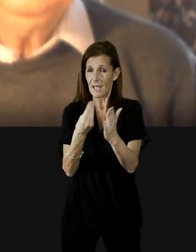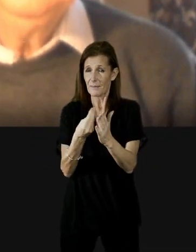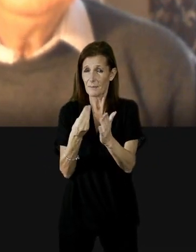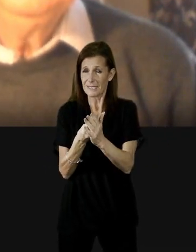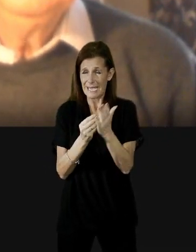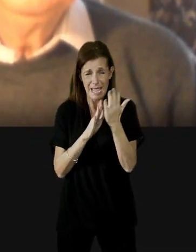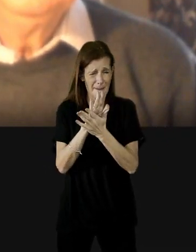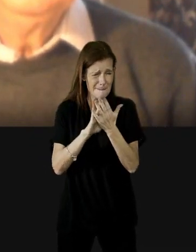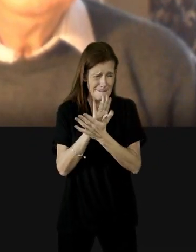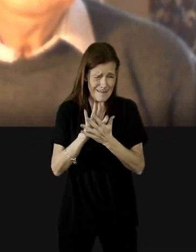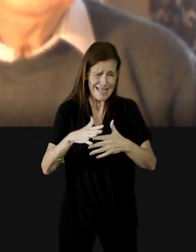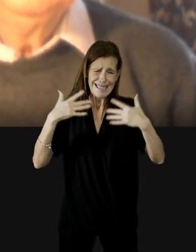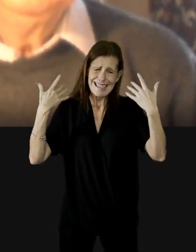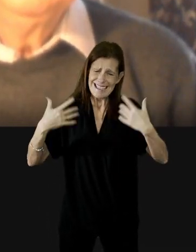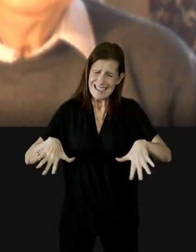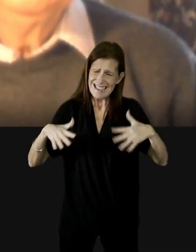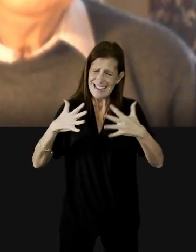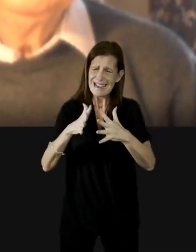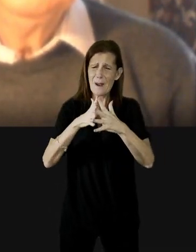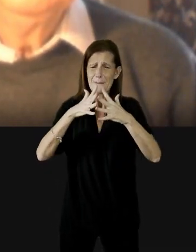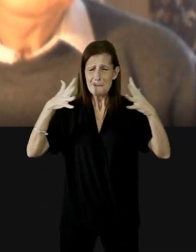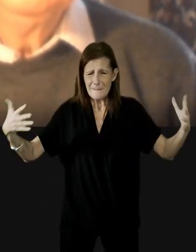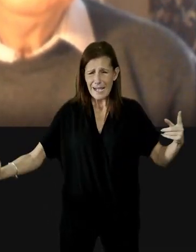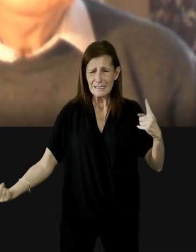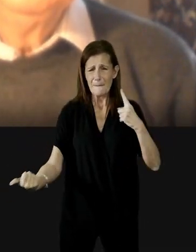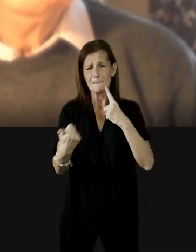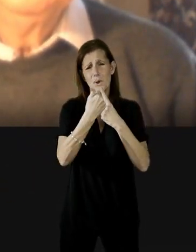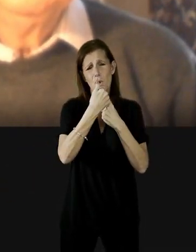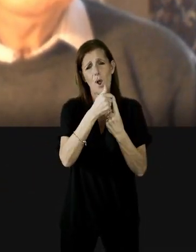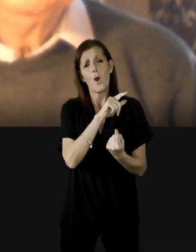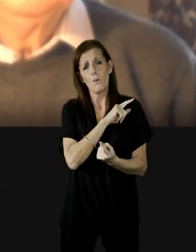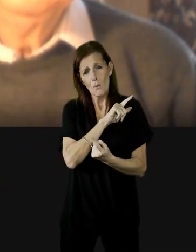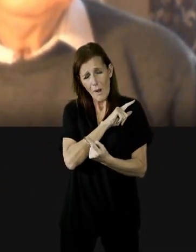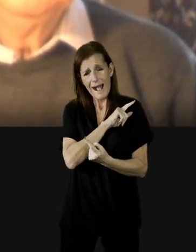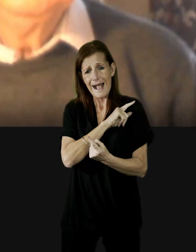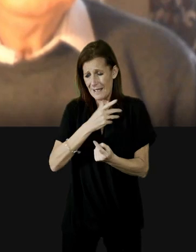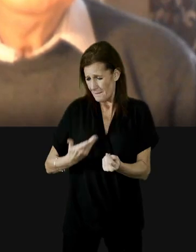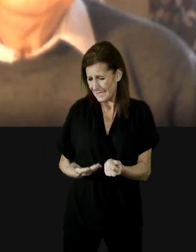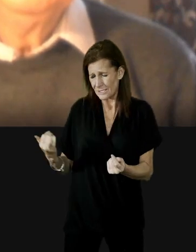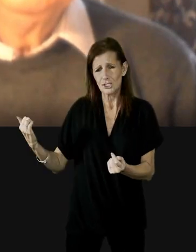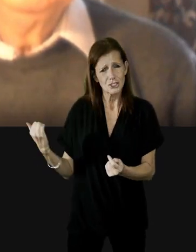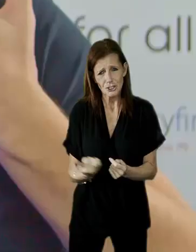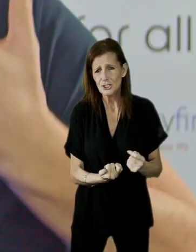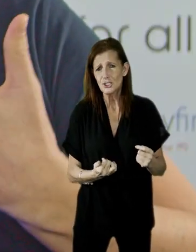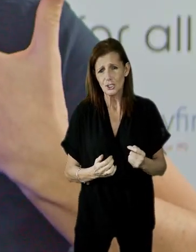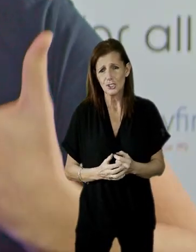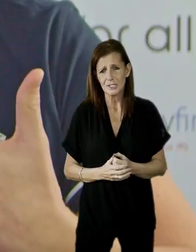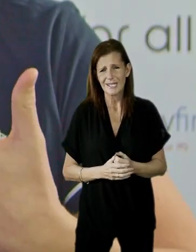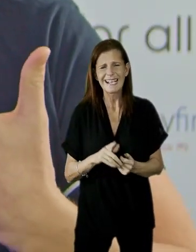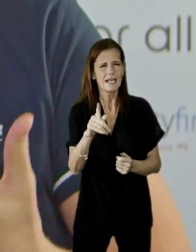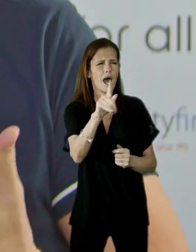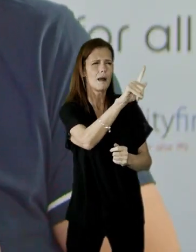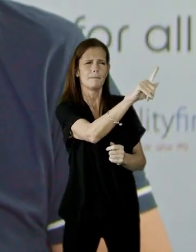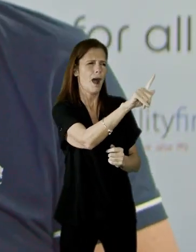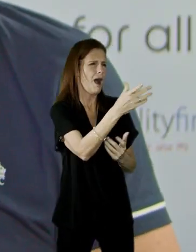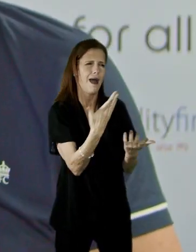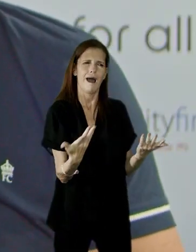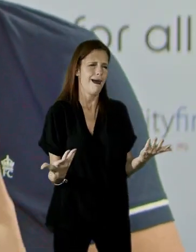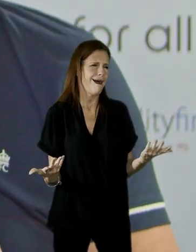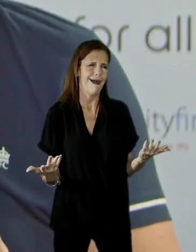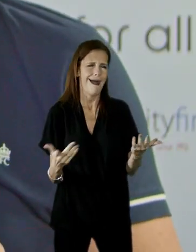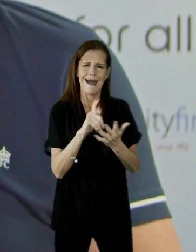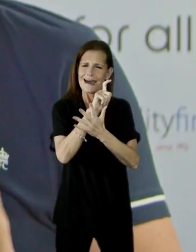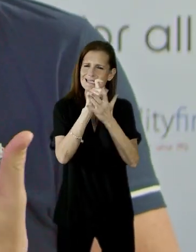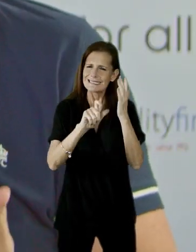is a real economic reason why businesses should take disability seriously. It extends more than that, isn't